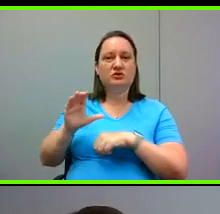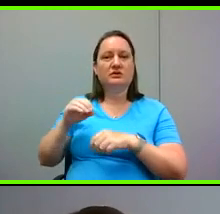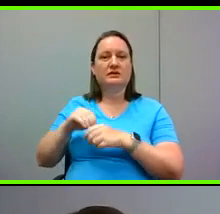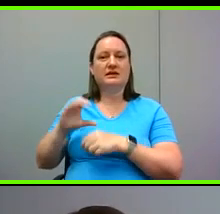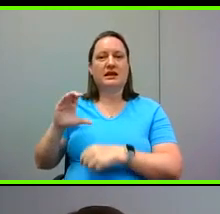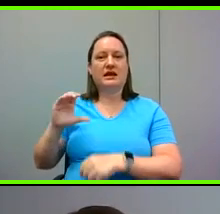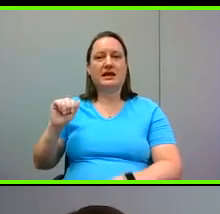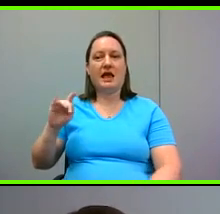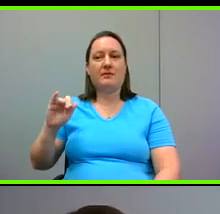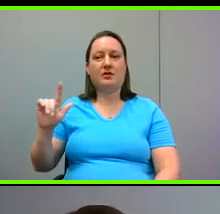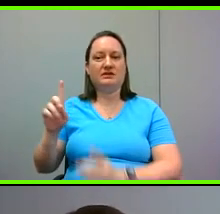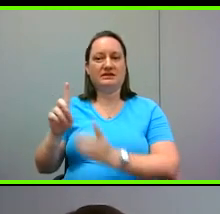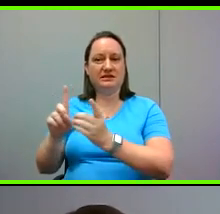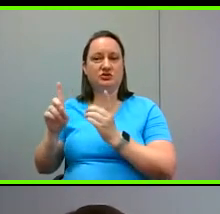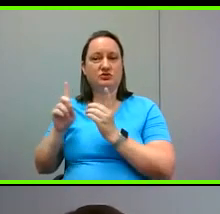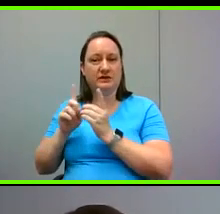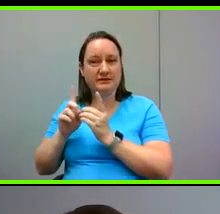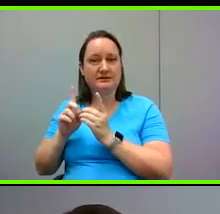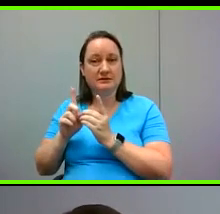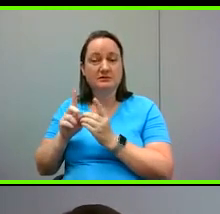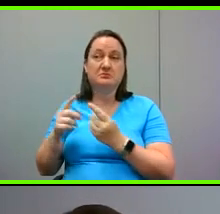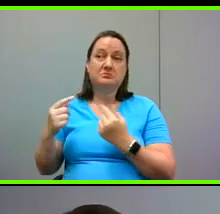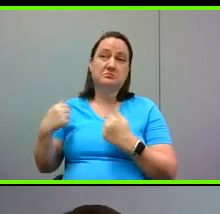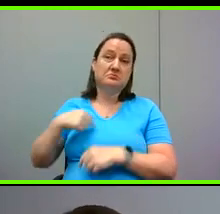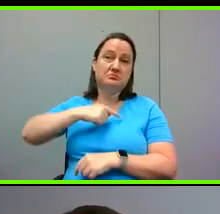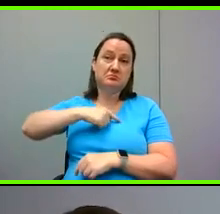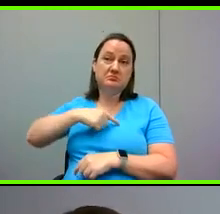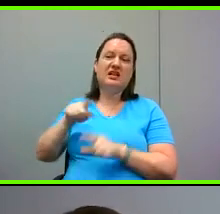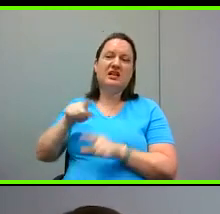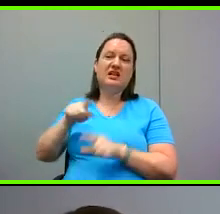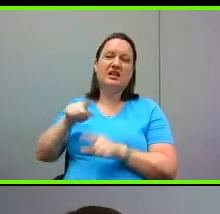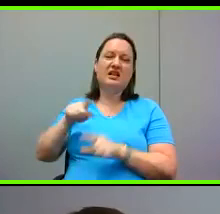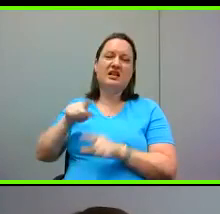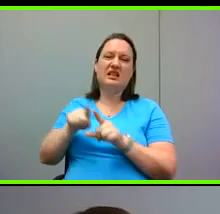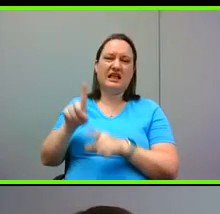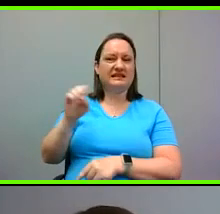us, we've still been, as Dee Dee has said, been providing services.